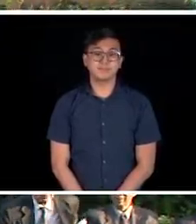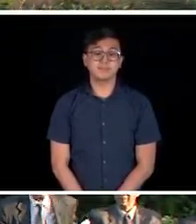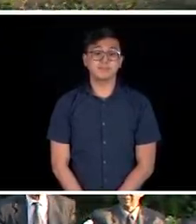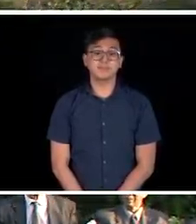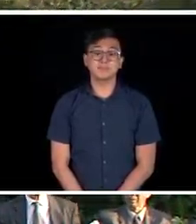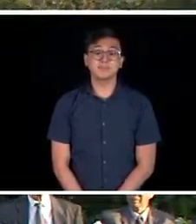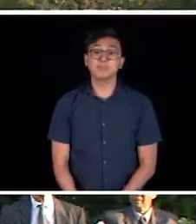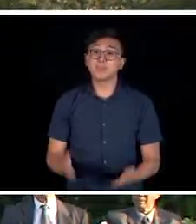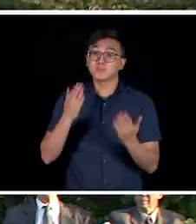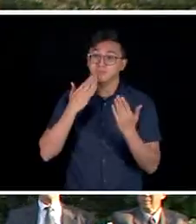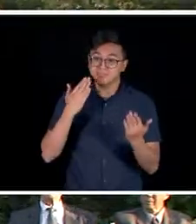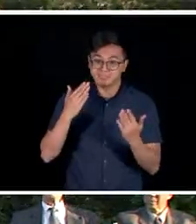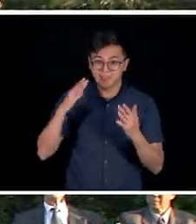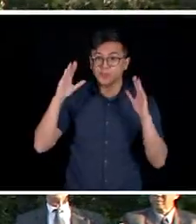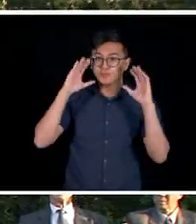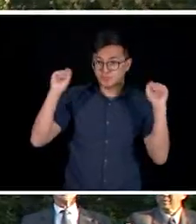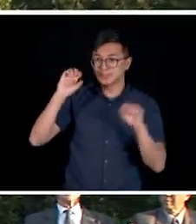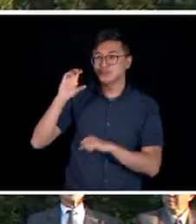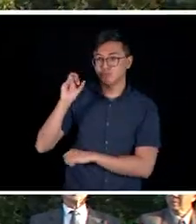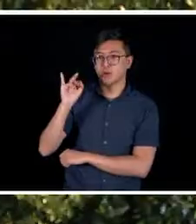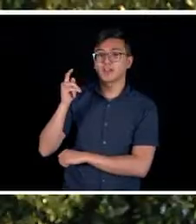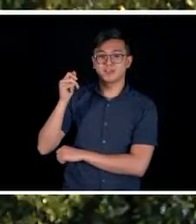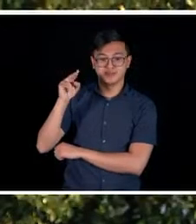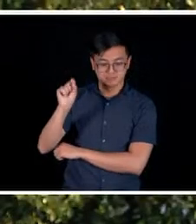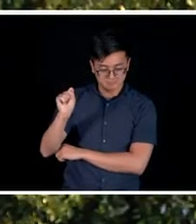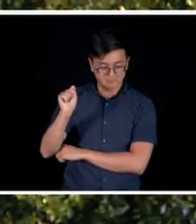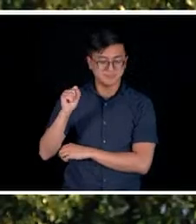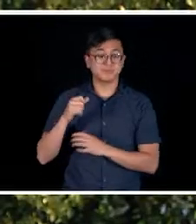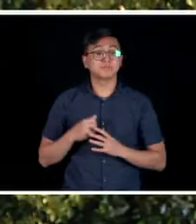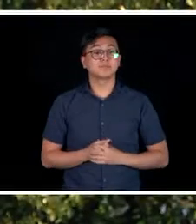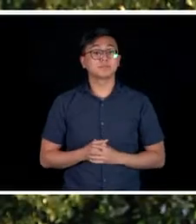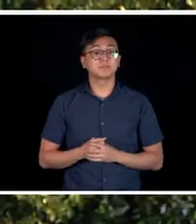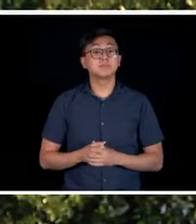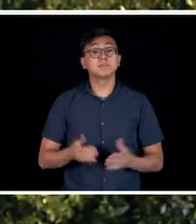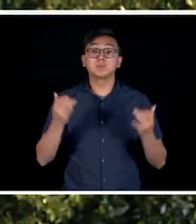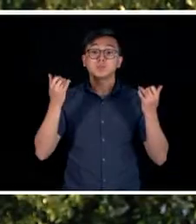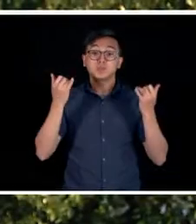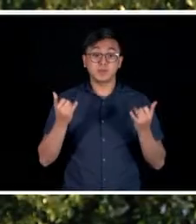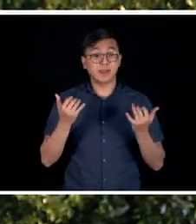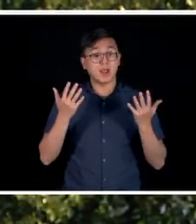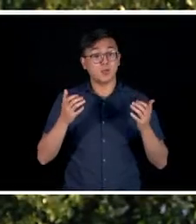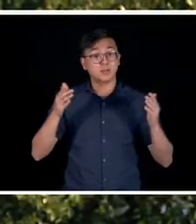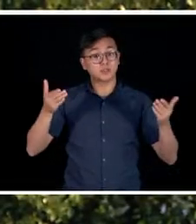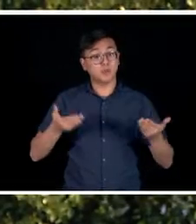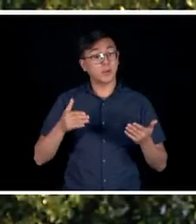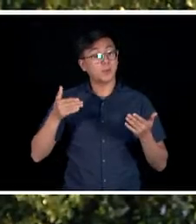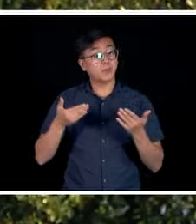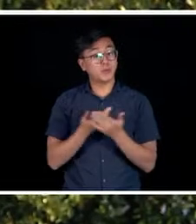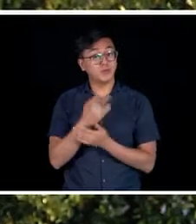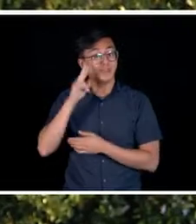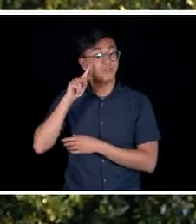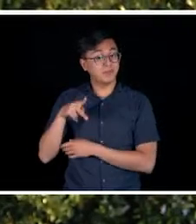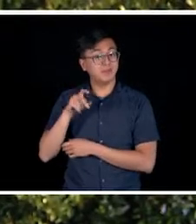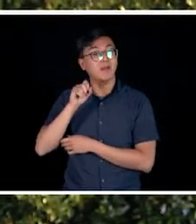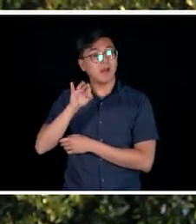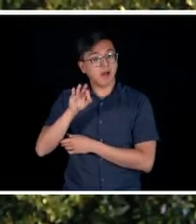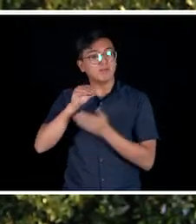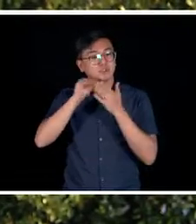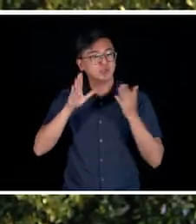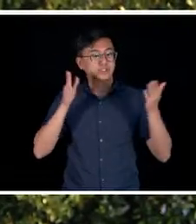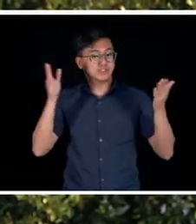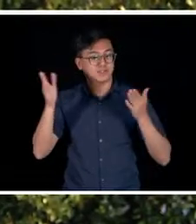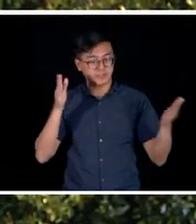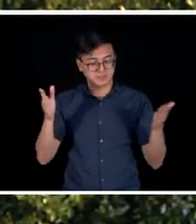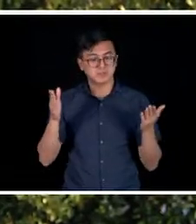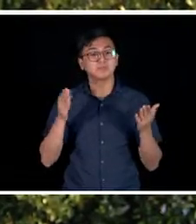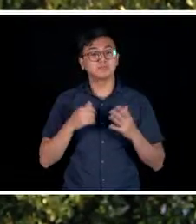Thank you, Dr. Scroggins, for those heartfelt remarks. I would now like to welcome our new Vice President of Student Services to offer